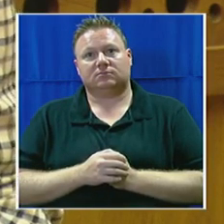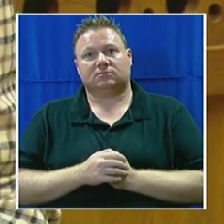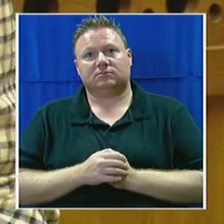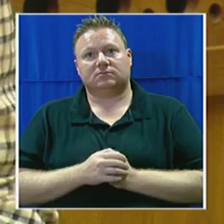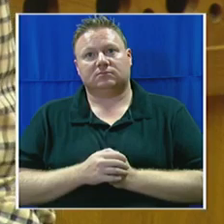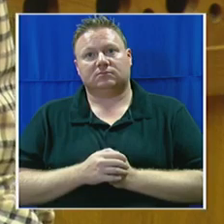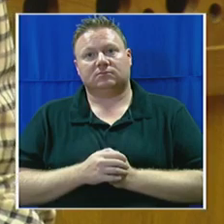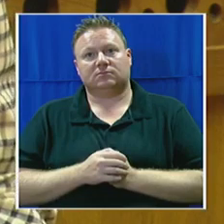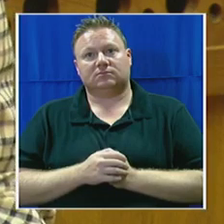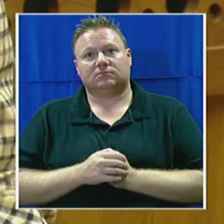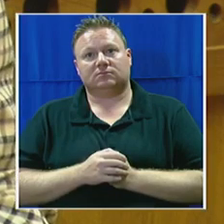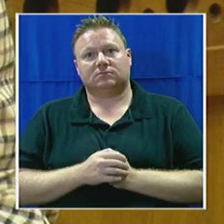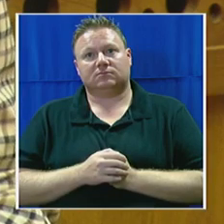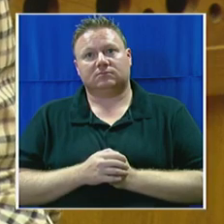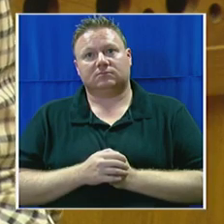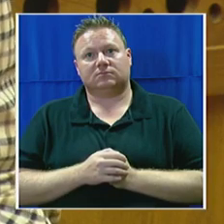zinhlanga. Lokhu